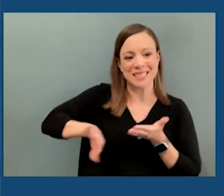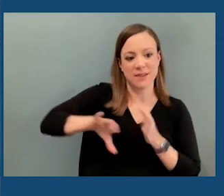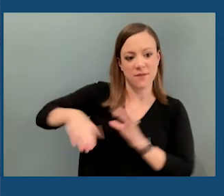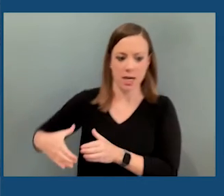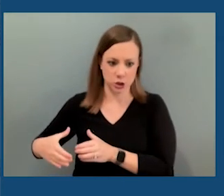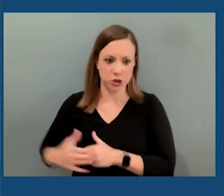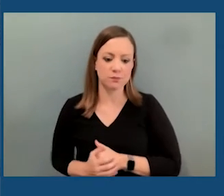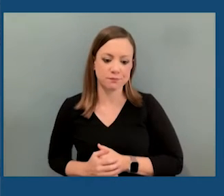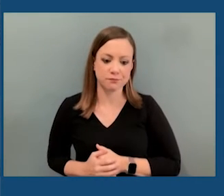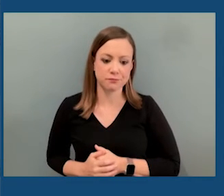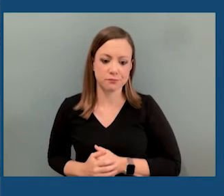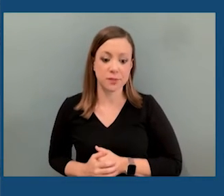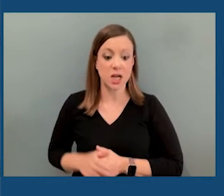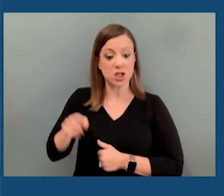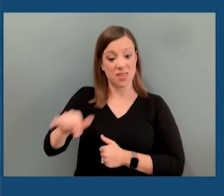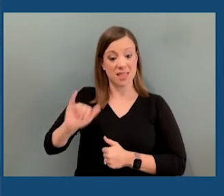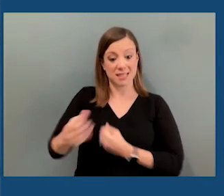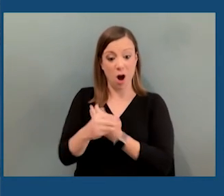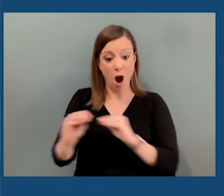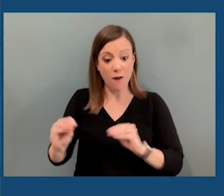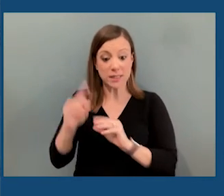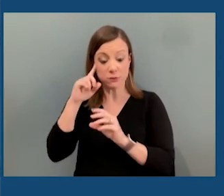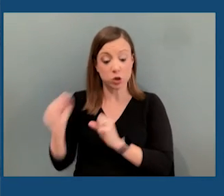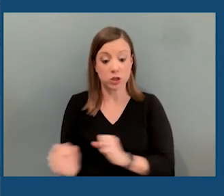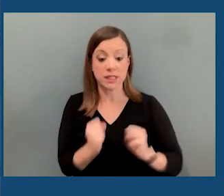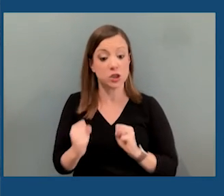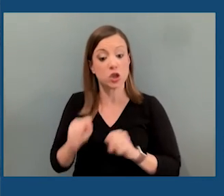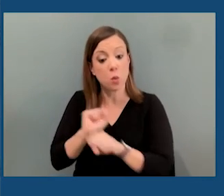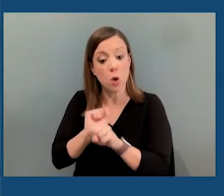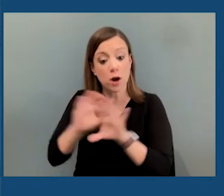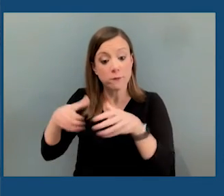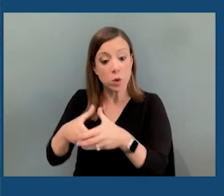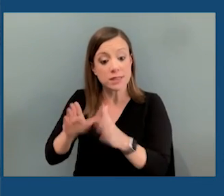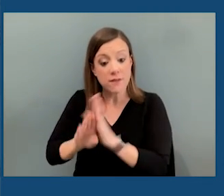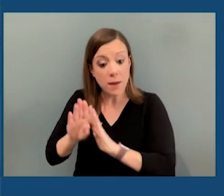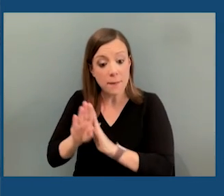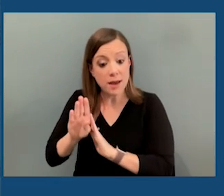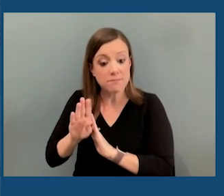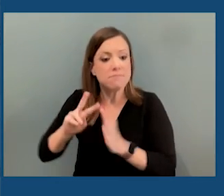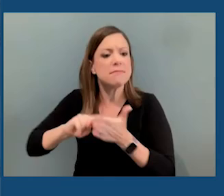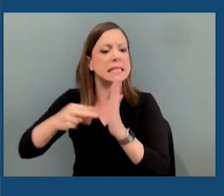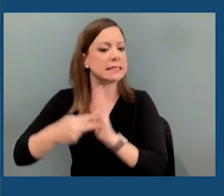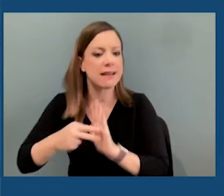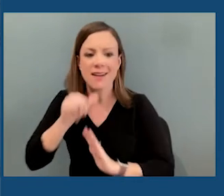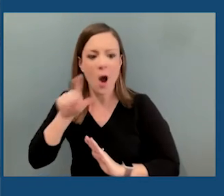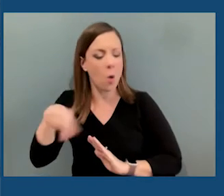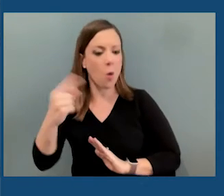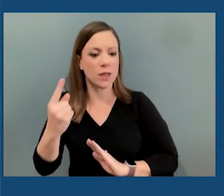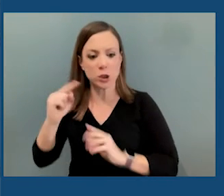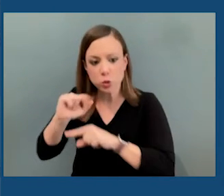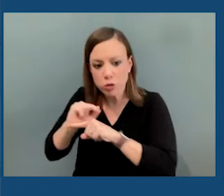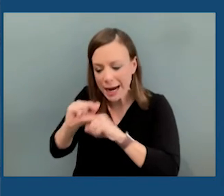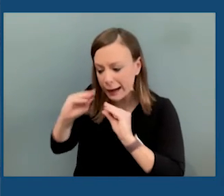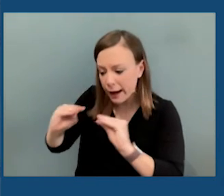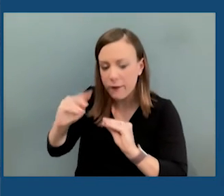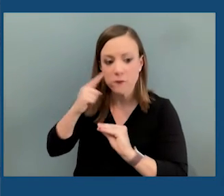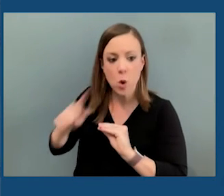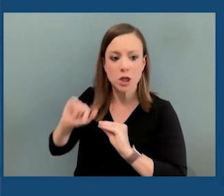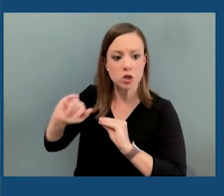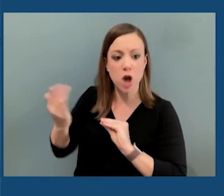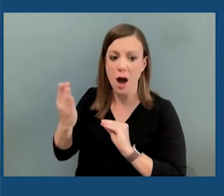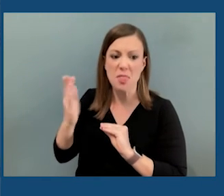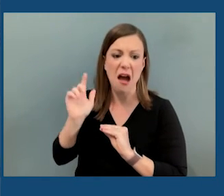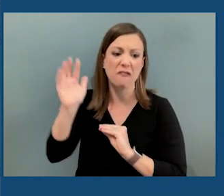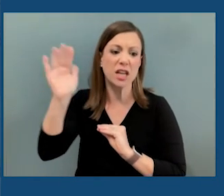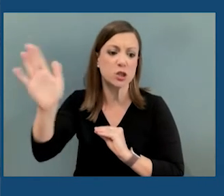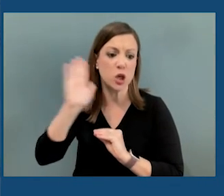mean? Well, we're not just going to train people for the jobs that are obsolete, not going anywhere. We know where the future is, and we're going to make sure that people